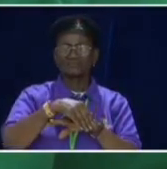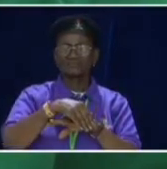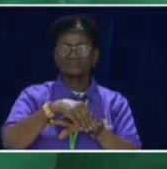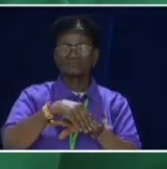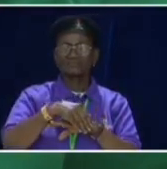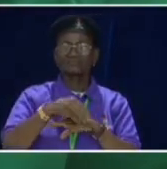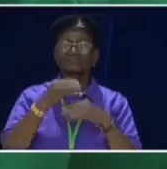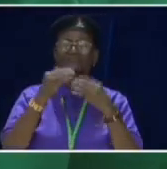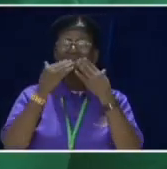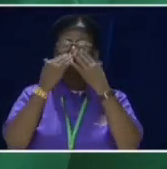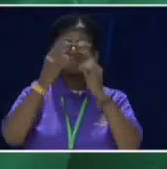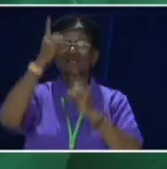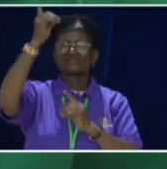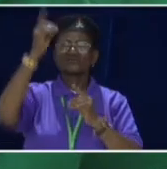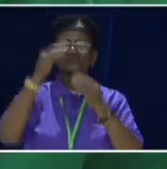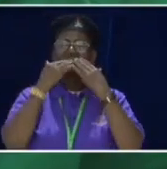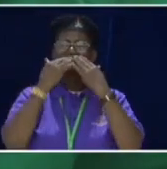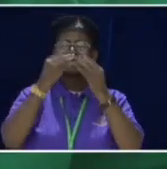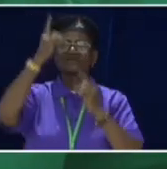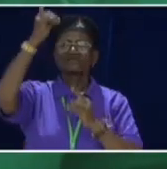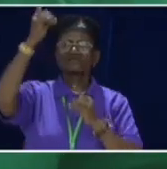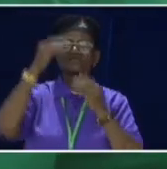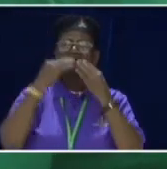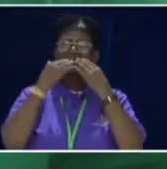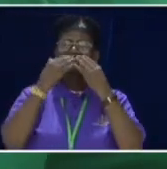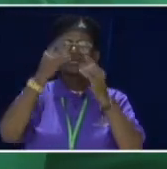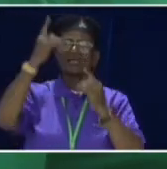Thank you, thank you, thank you.